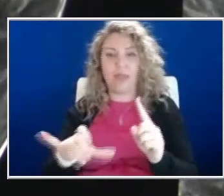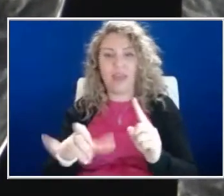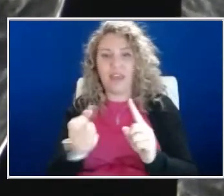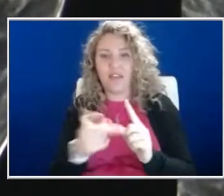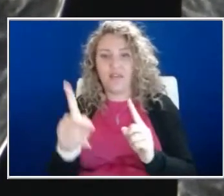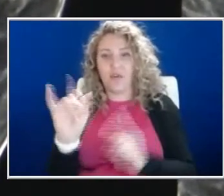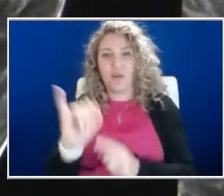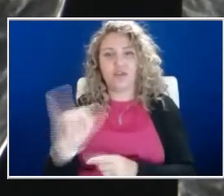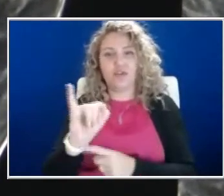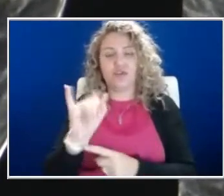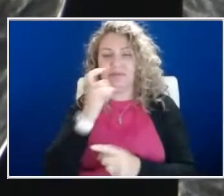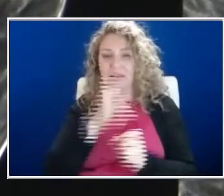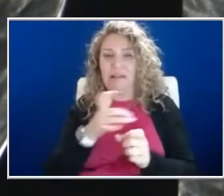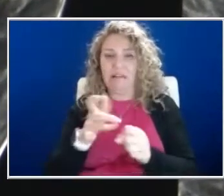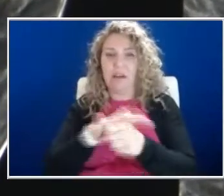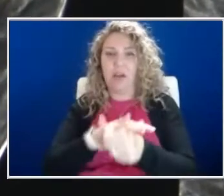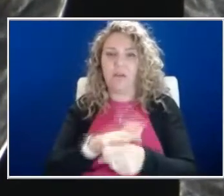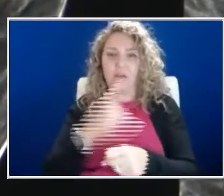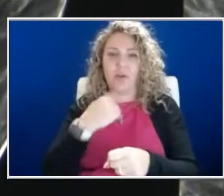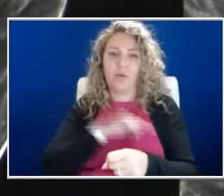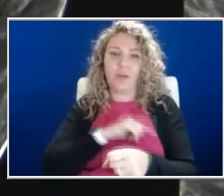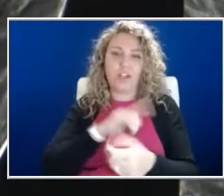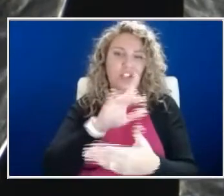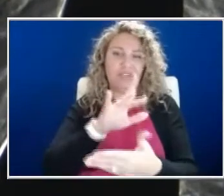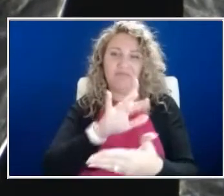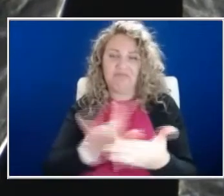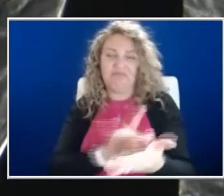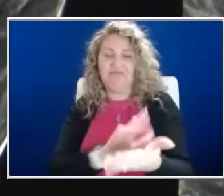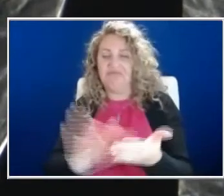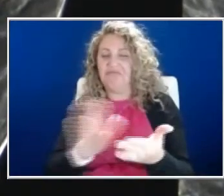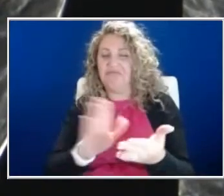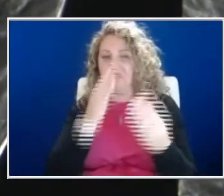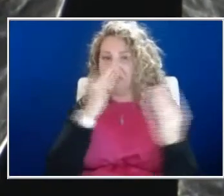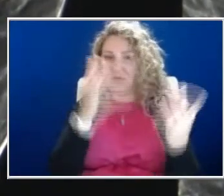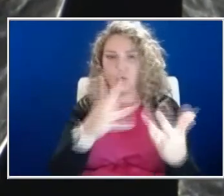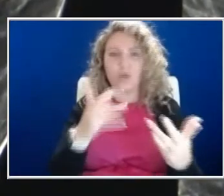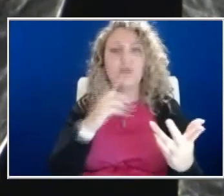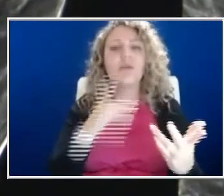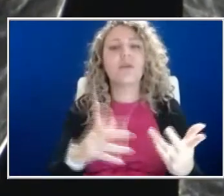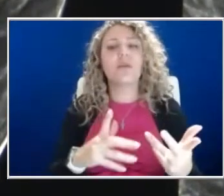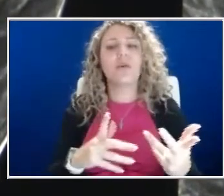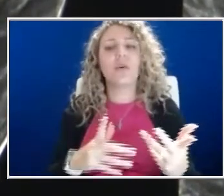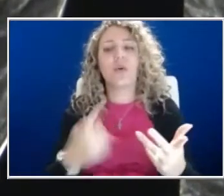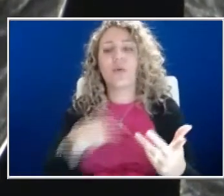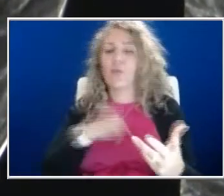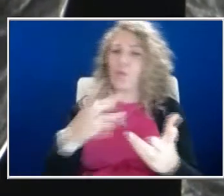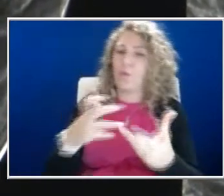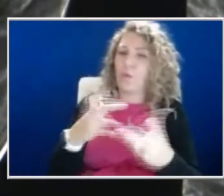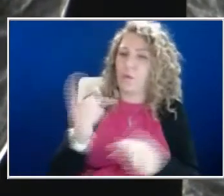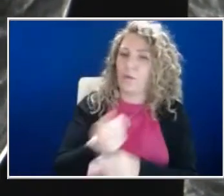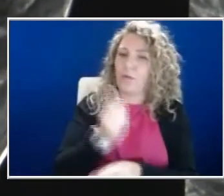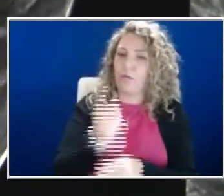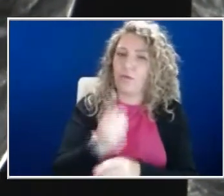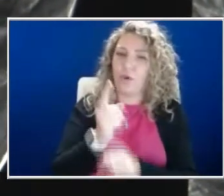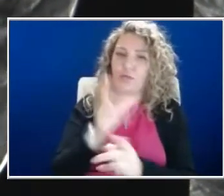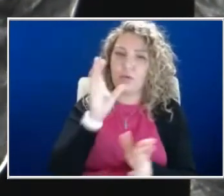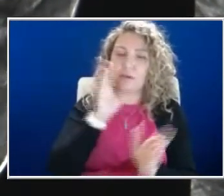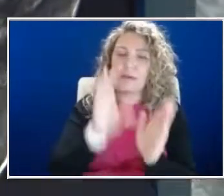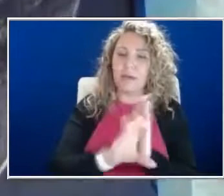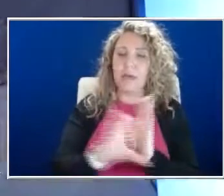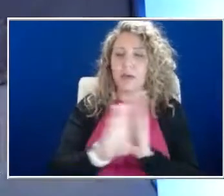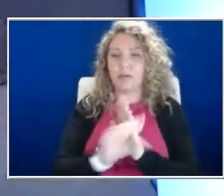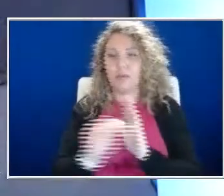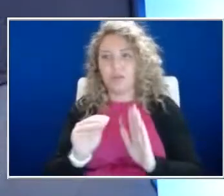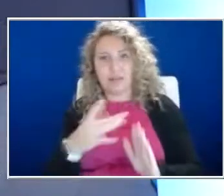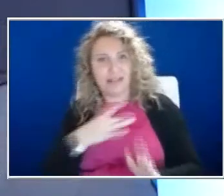cover this, we write it off. We don't care. We want patients getting the right imaging so we can diagnose early. Wow. I'd like to hear that.